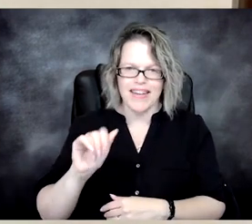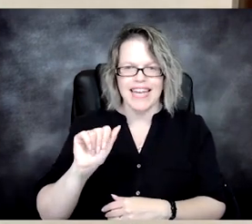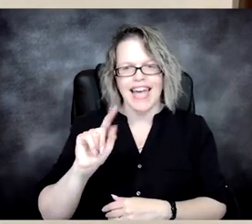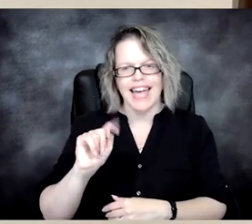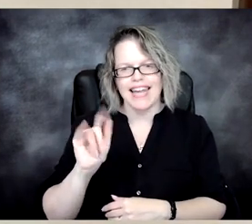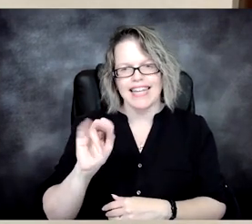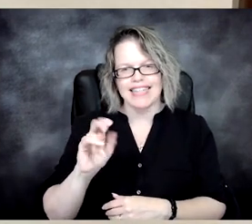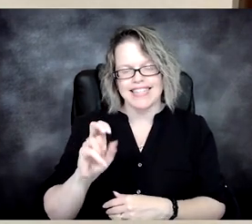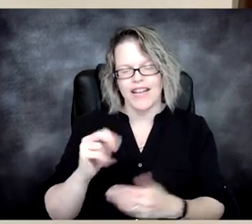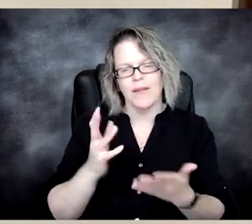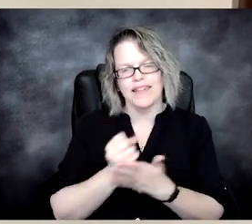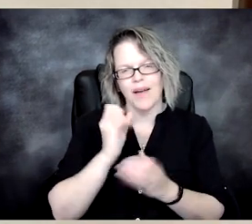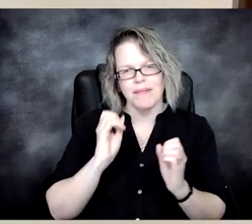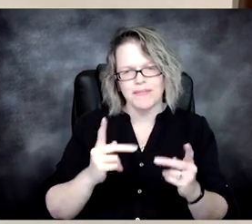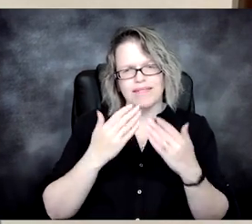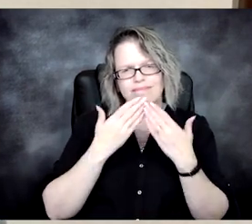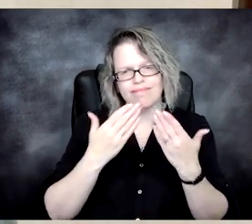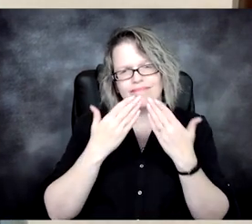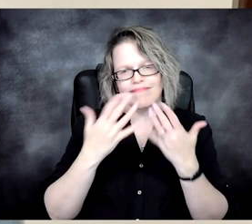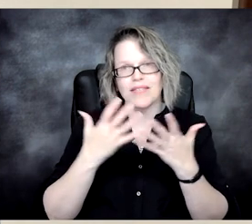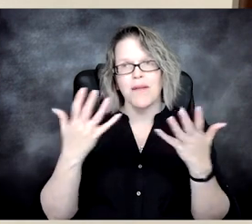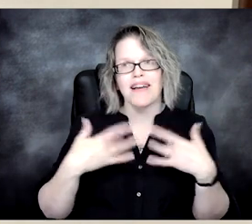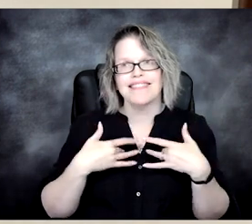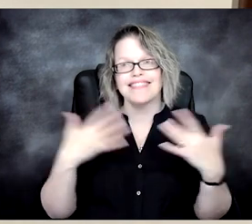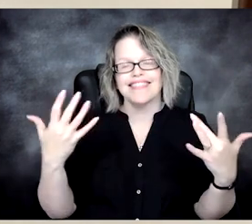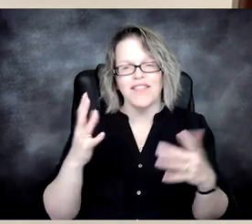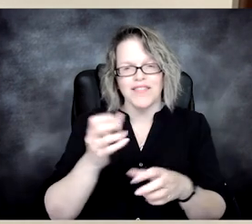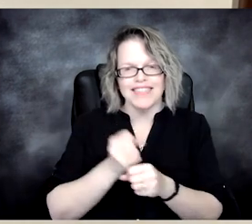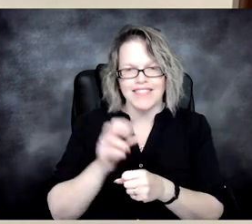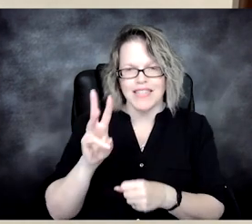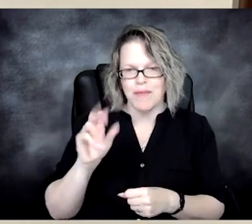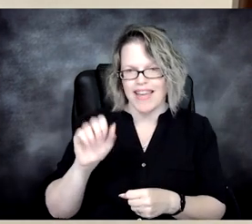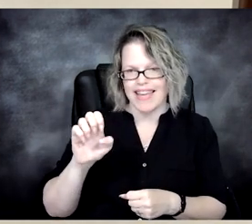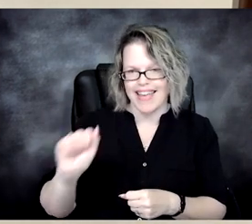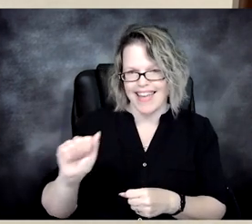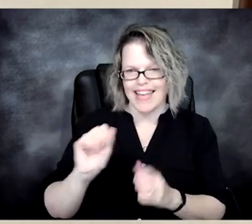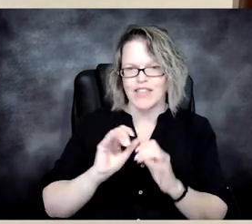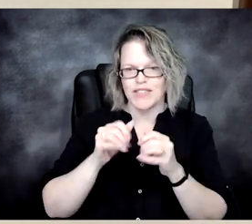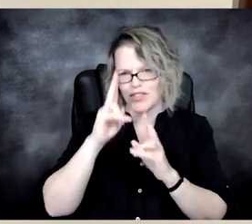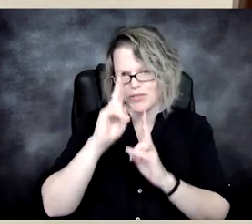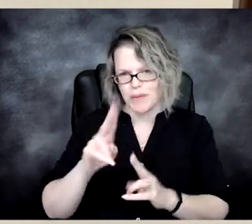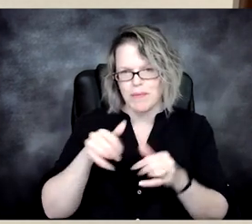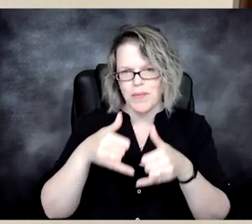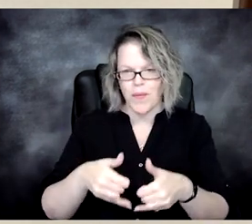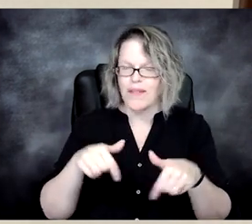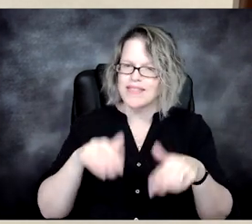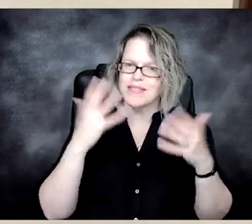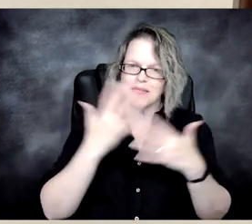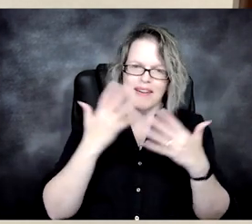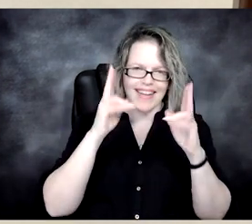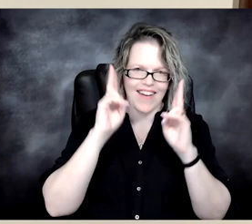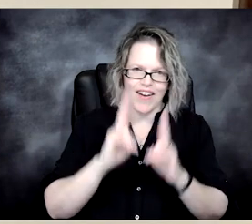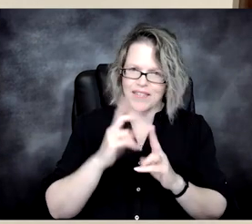this opportunity to express my heartfelt delight for receiving the WAEA Tribute Award. This is a great honor for